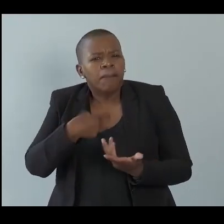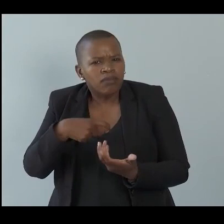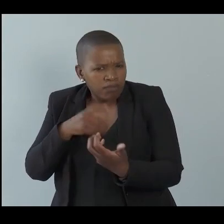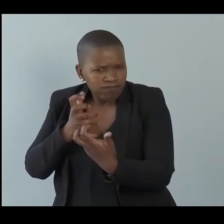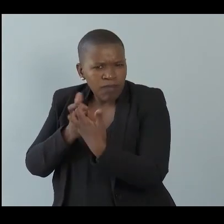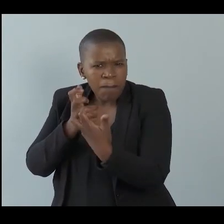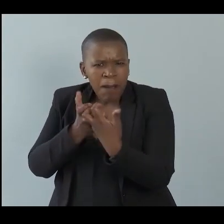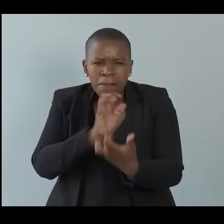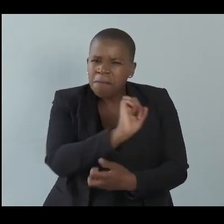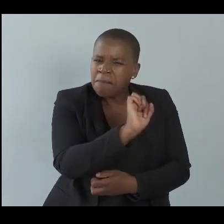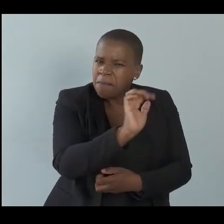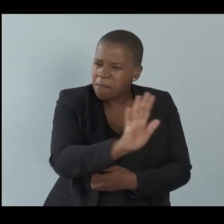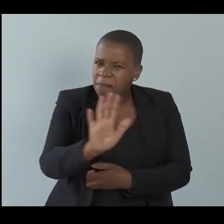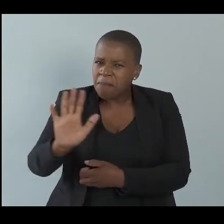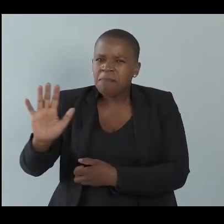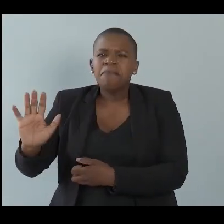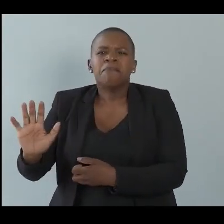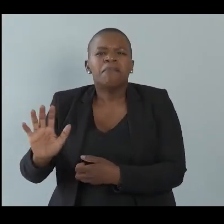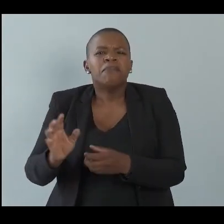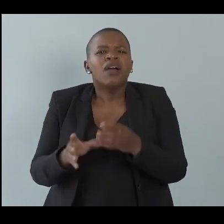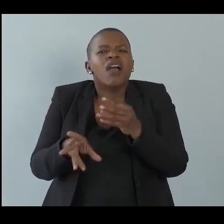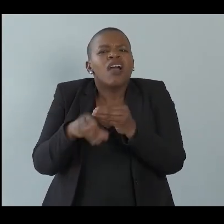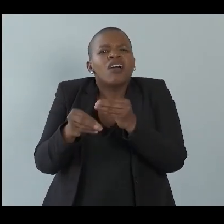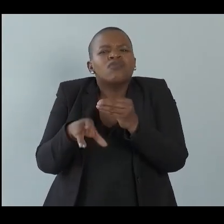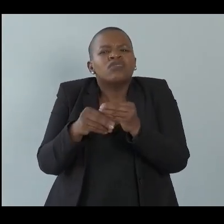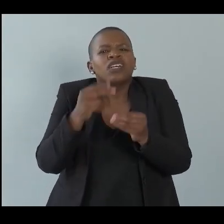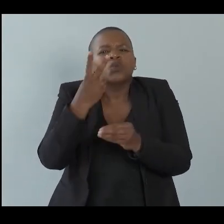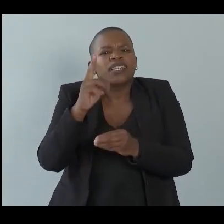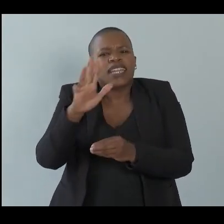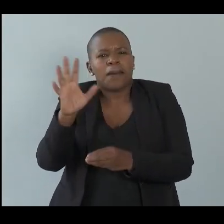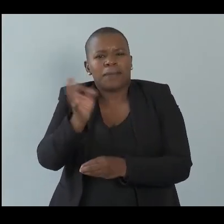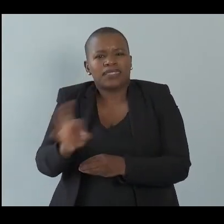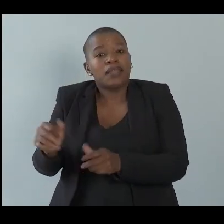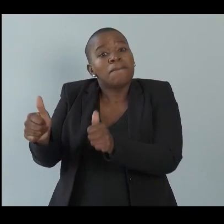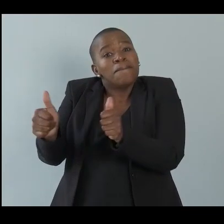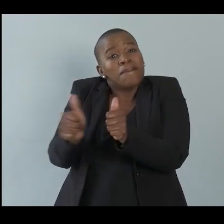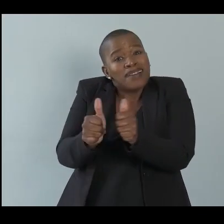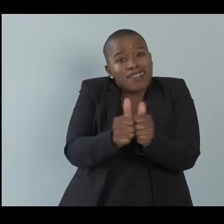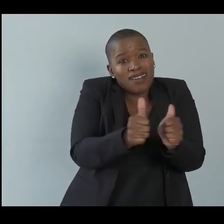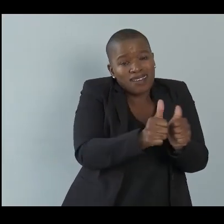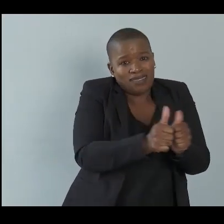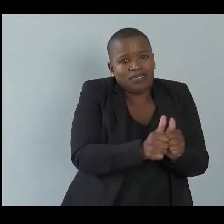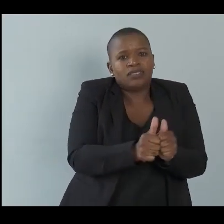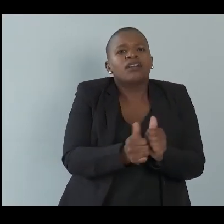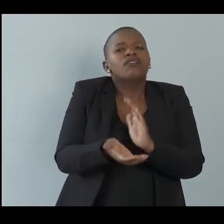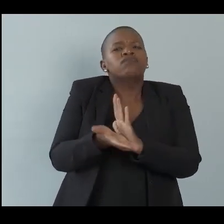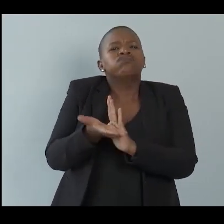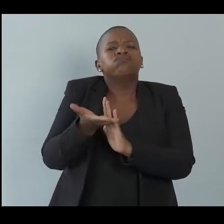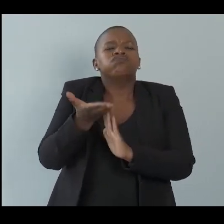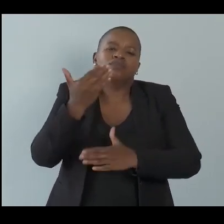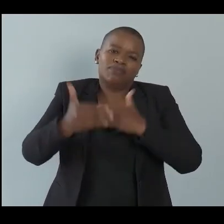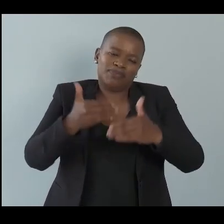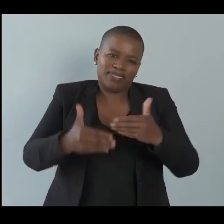experiences, and the addition of 21 new fitment center partnerships has improved our fitment and onboarding process.